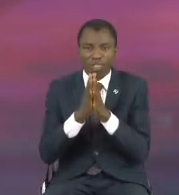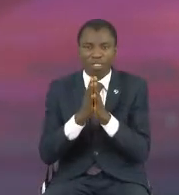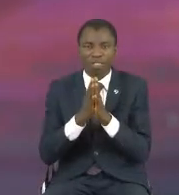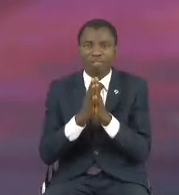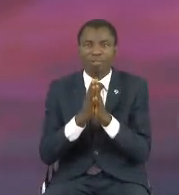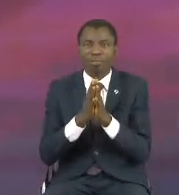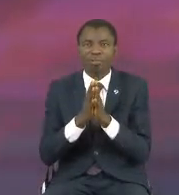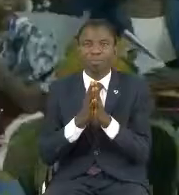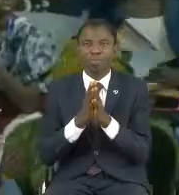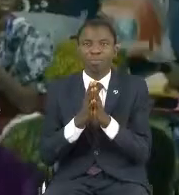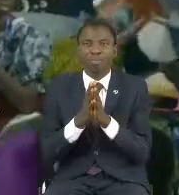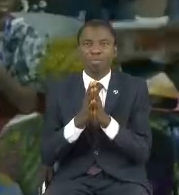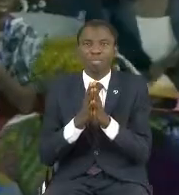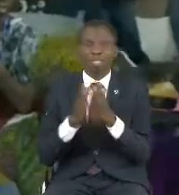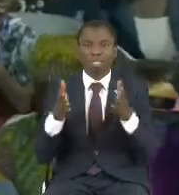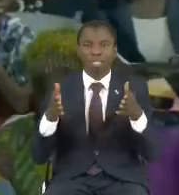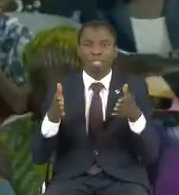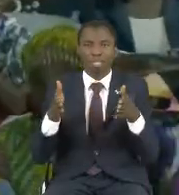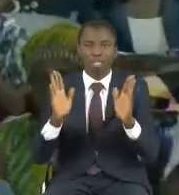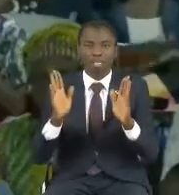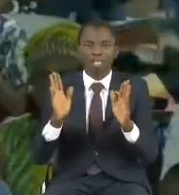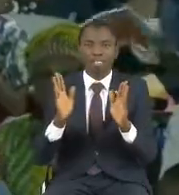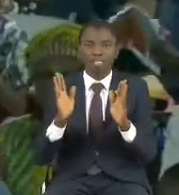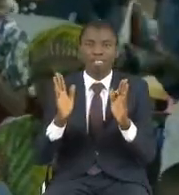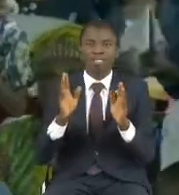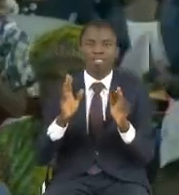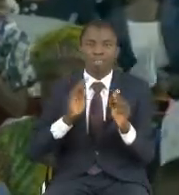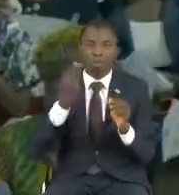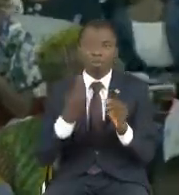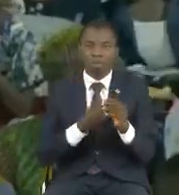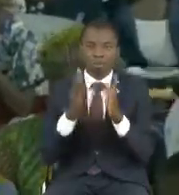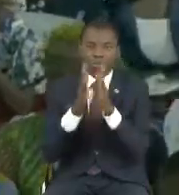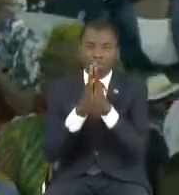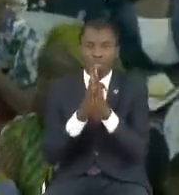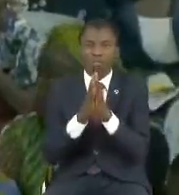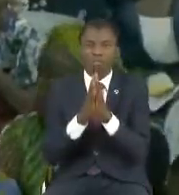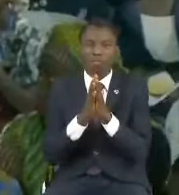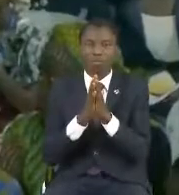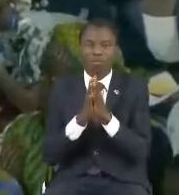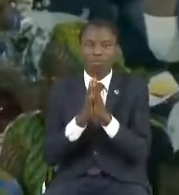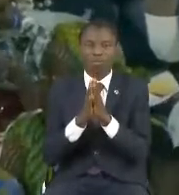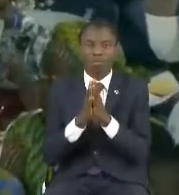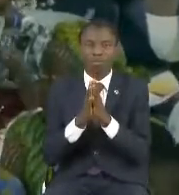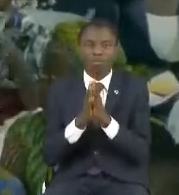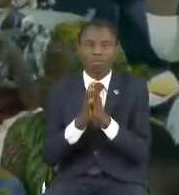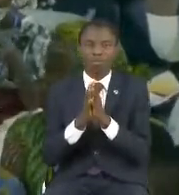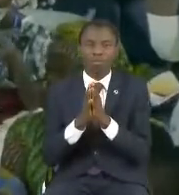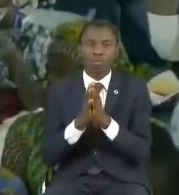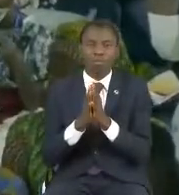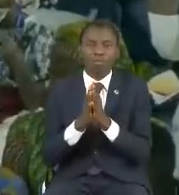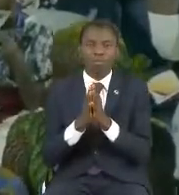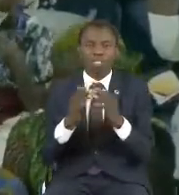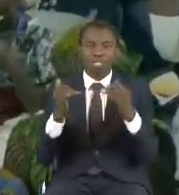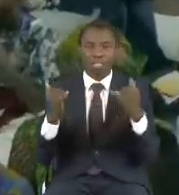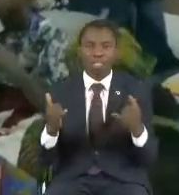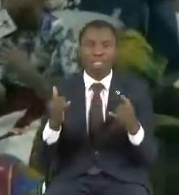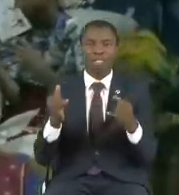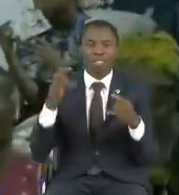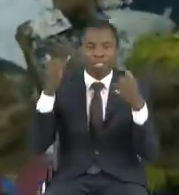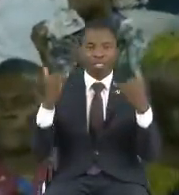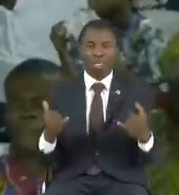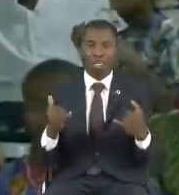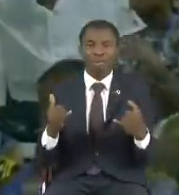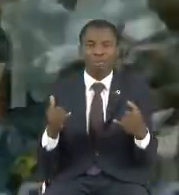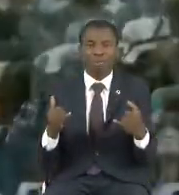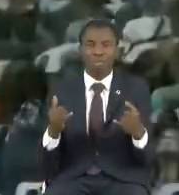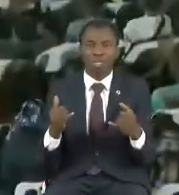eyes closed. Already the price is paid. The ransom